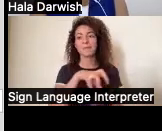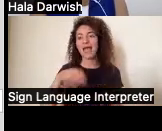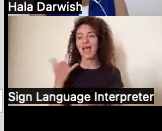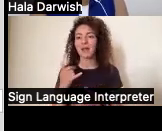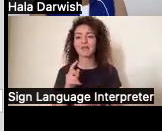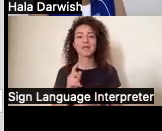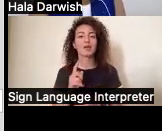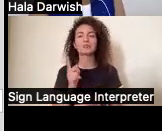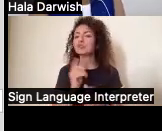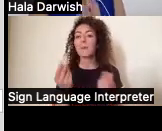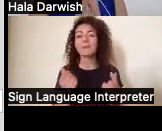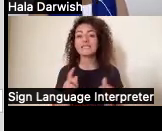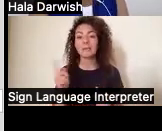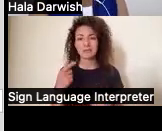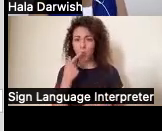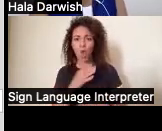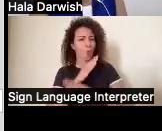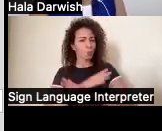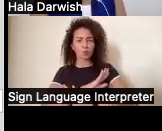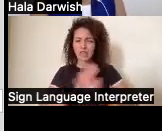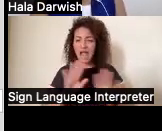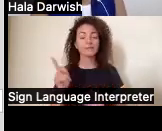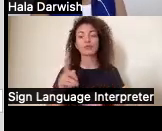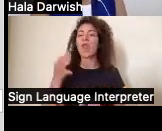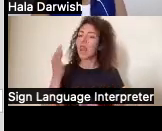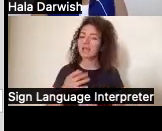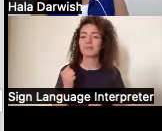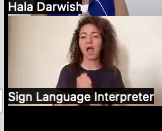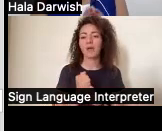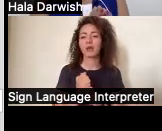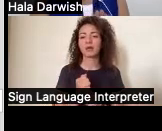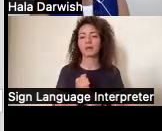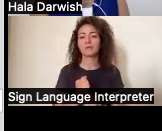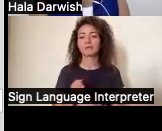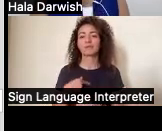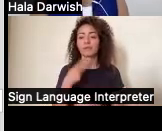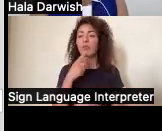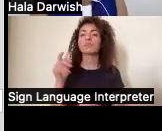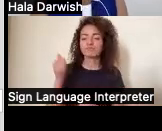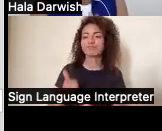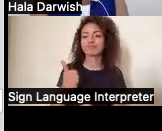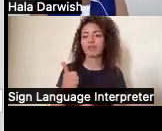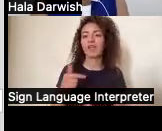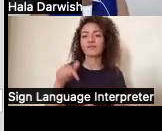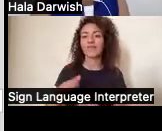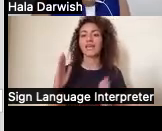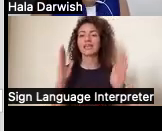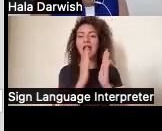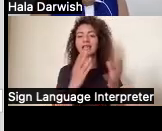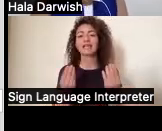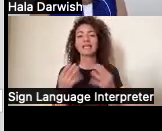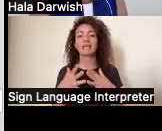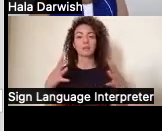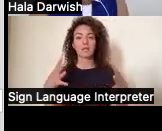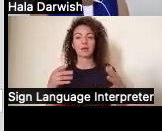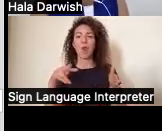not impossible. This is one key message. Just also to confirm that we have huge challenges with regard to the exit